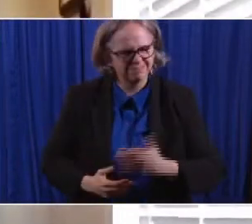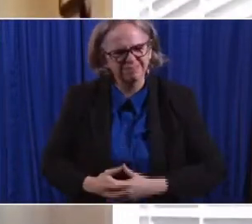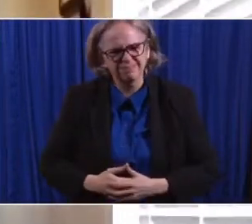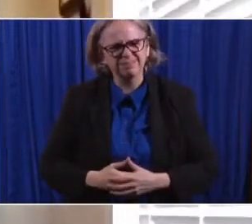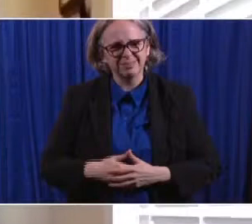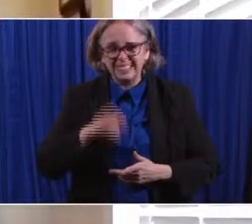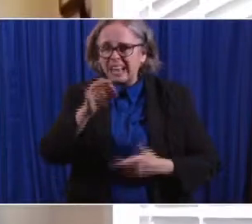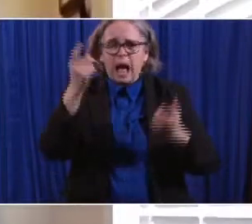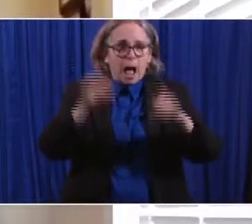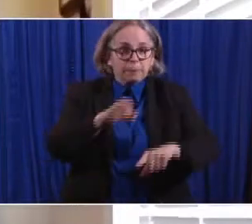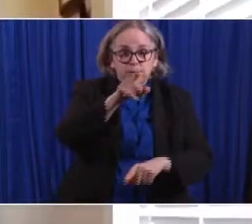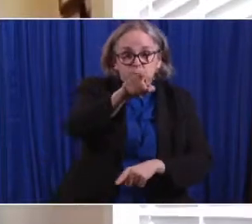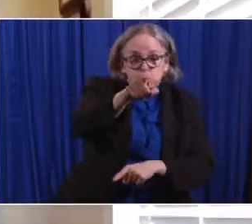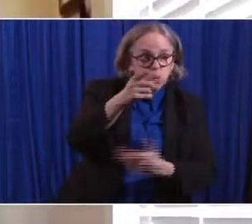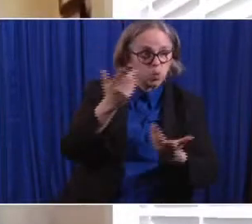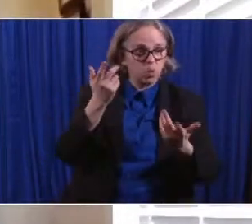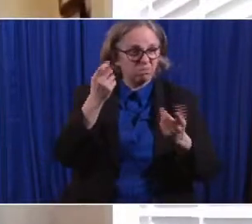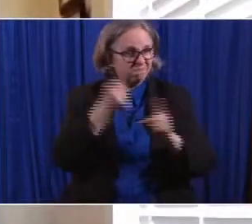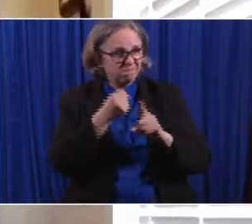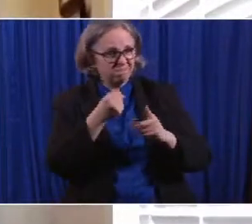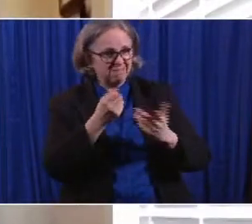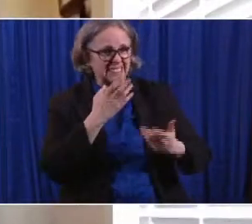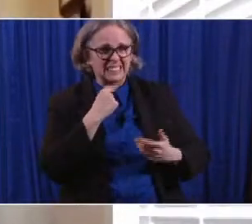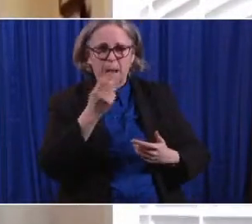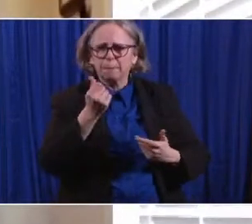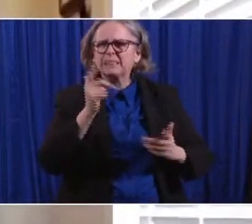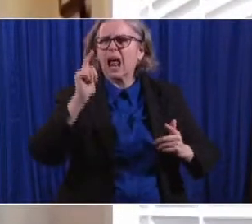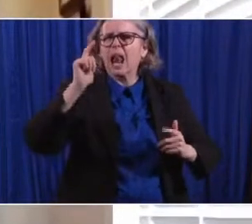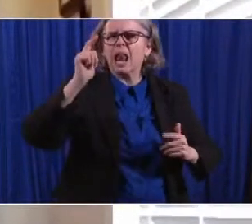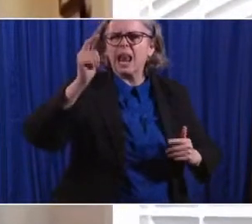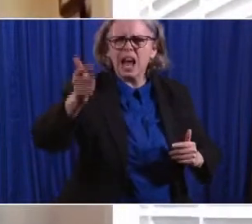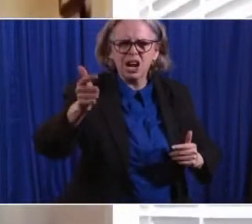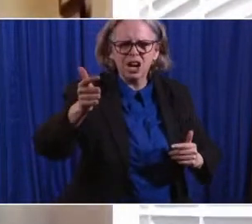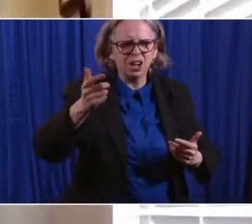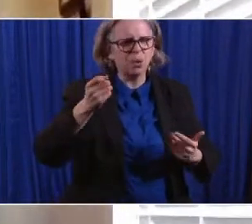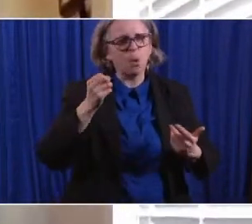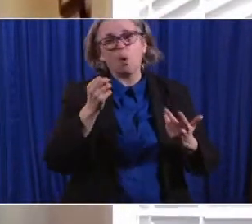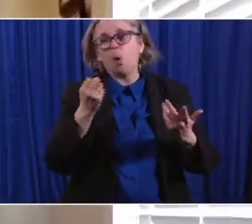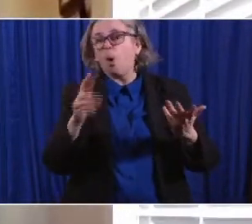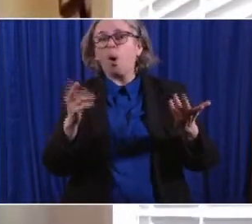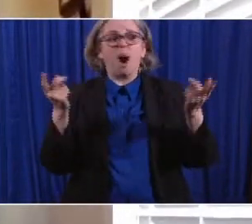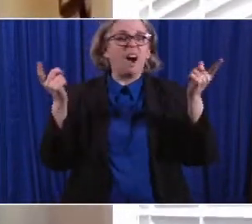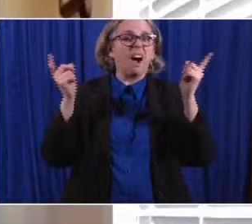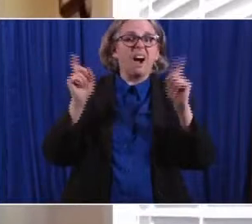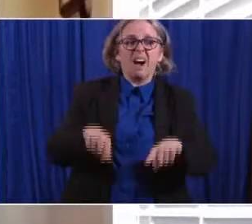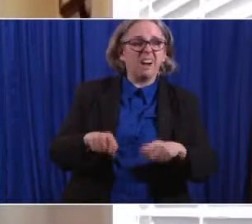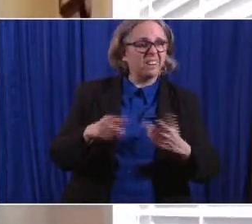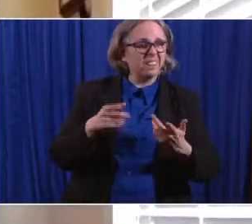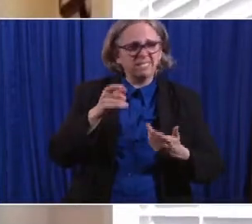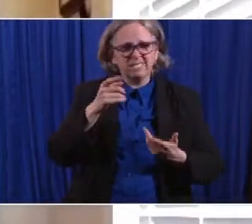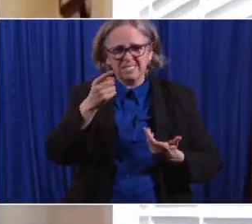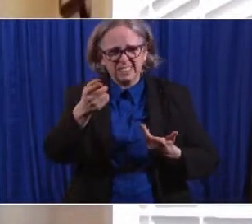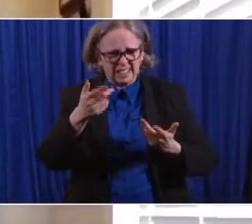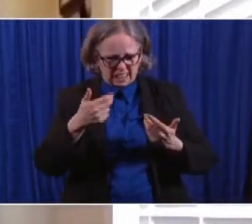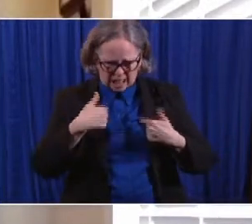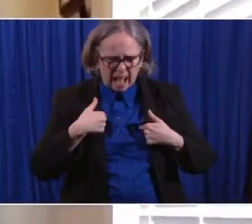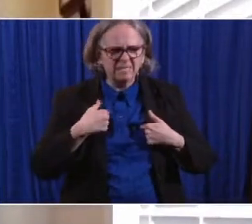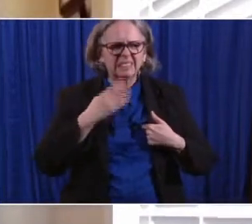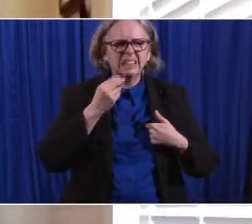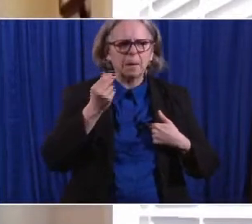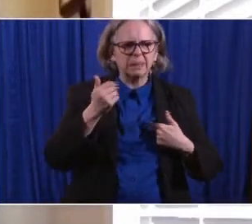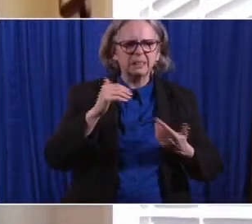diabetes later in life, or if your doctor first began treating your diabetes with a pill,